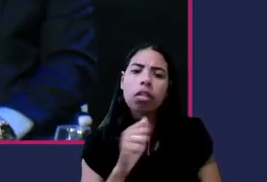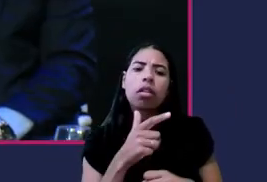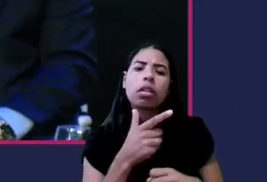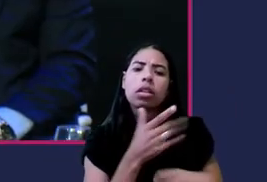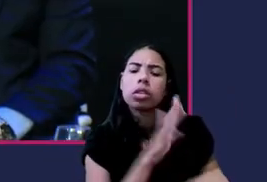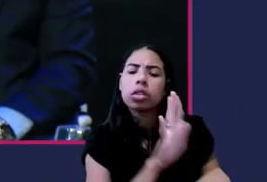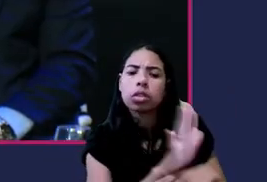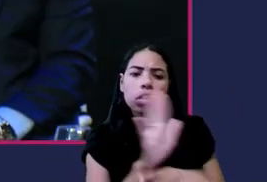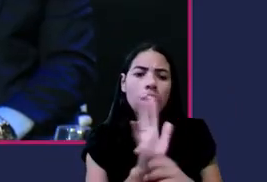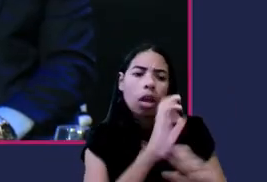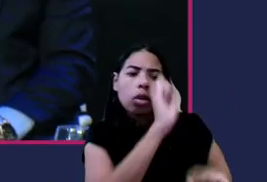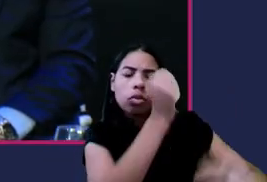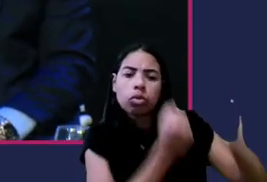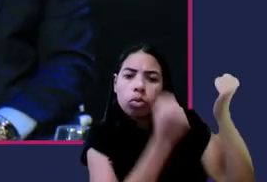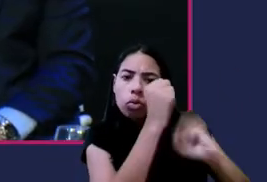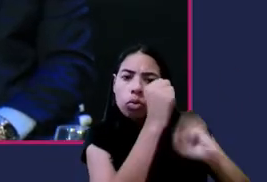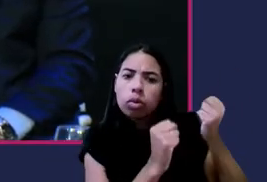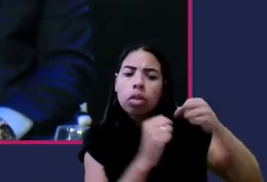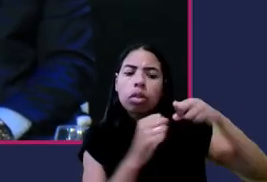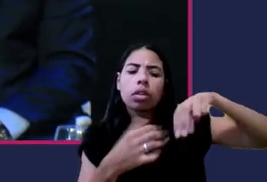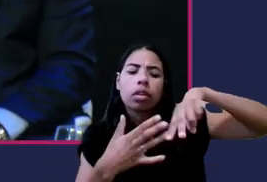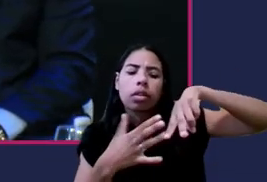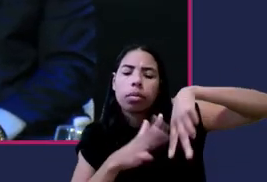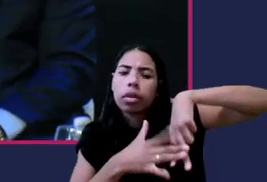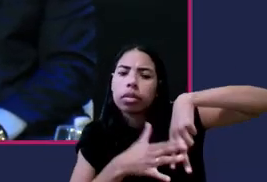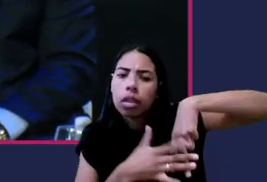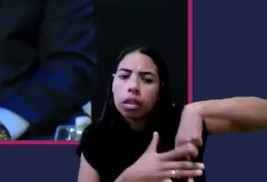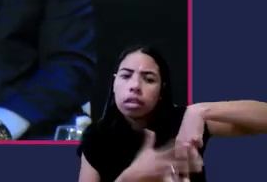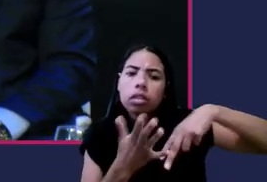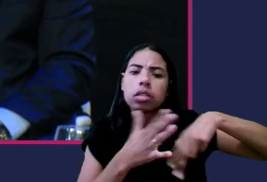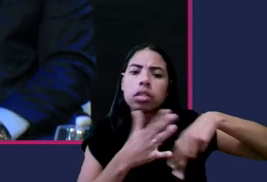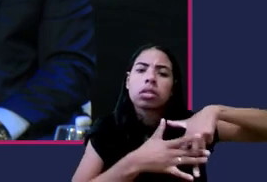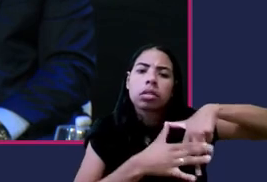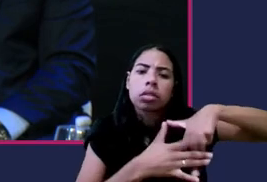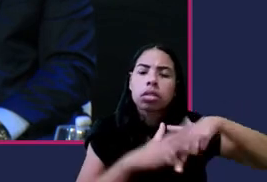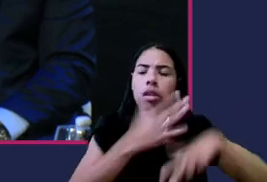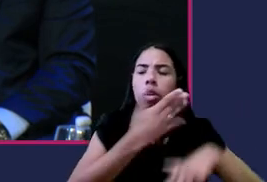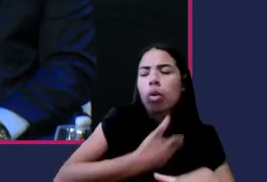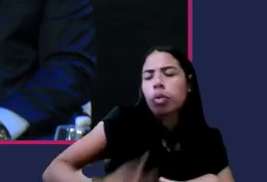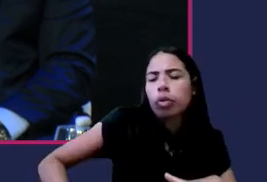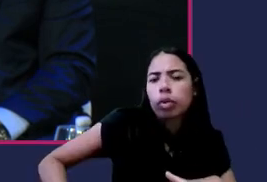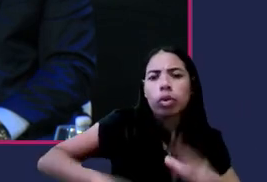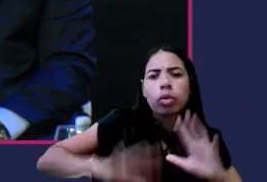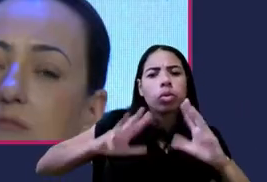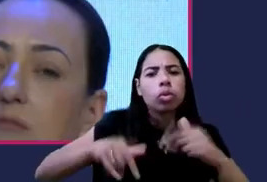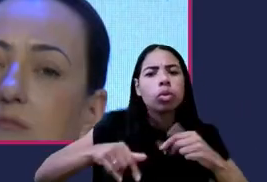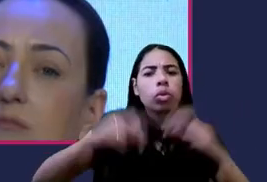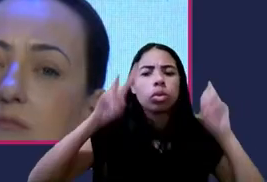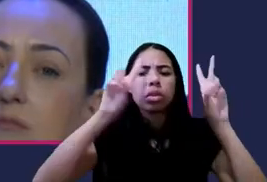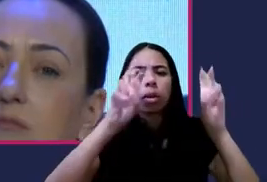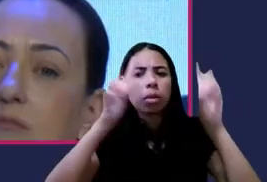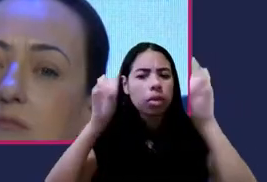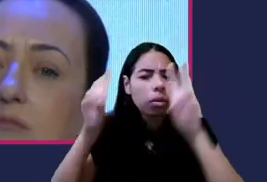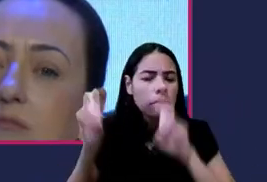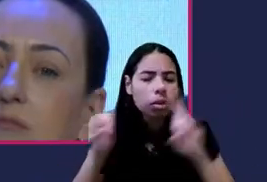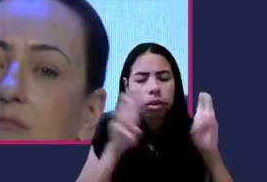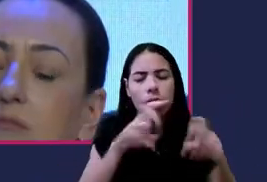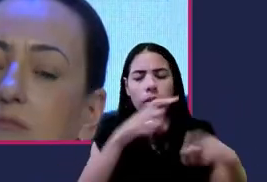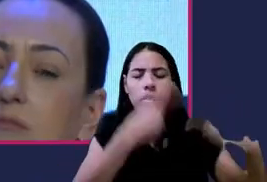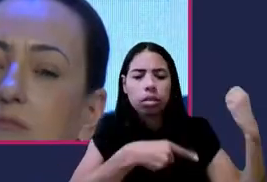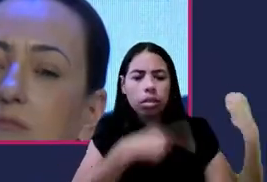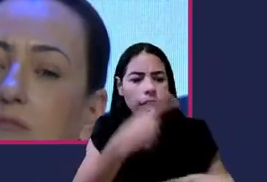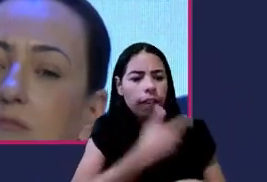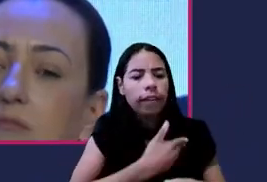with Representative Rosângela Moro is that we can inform people and discuss public